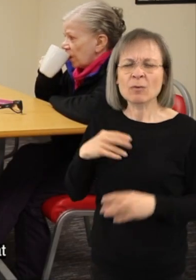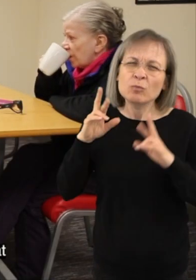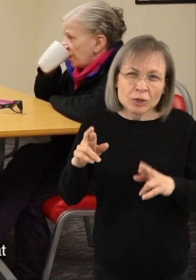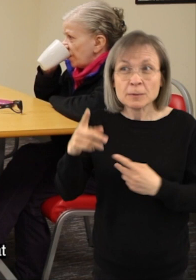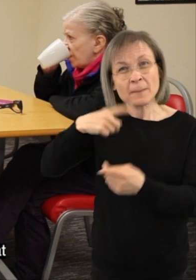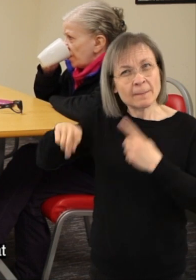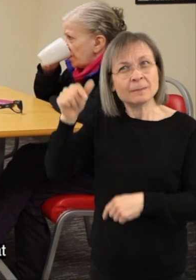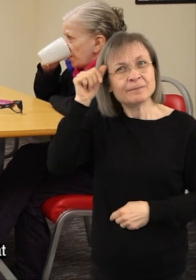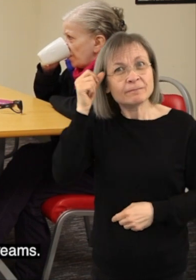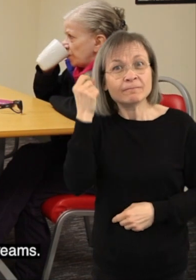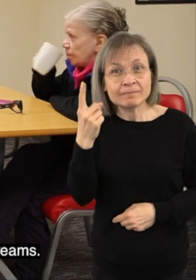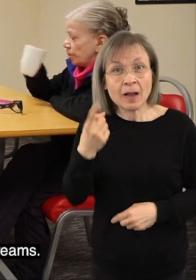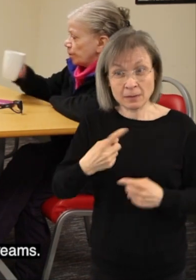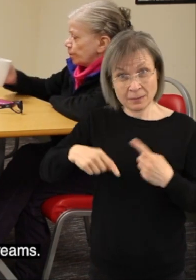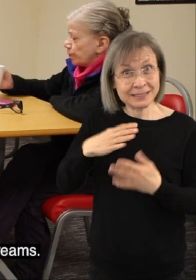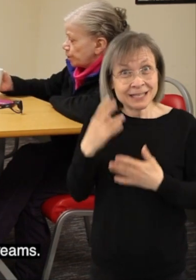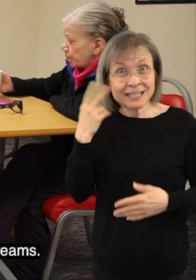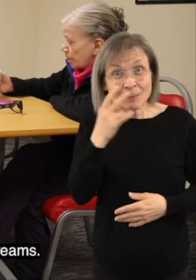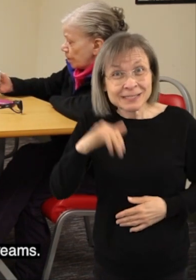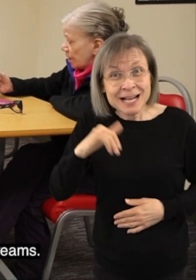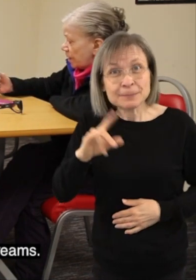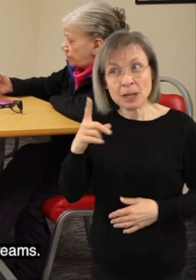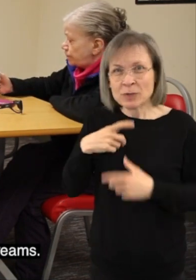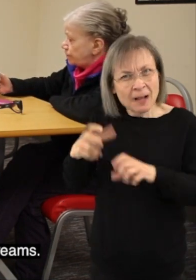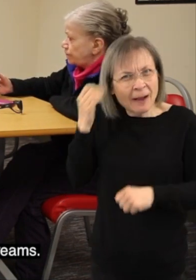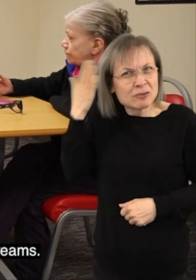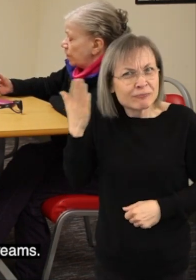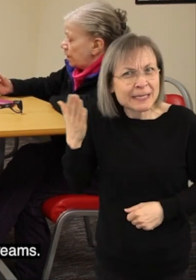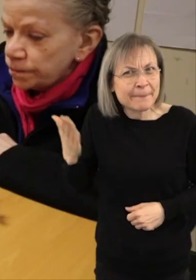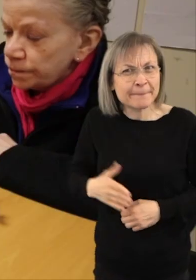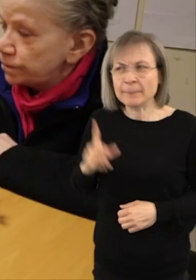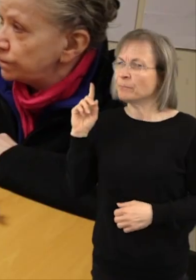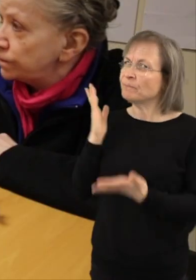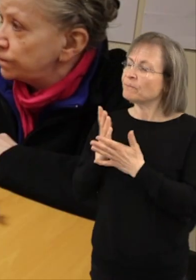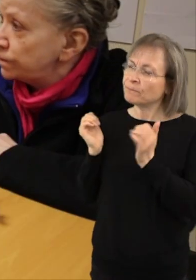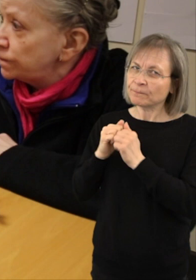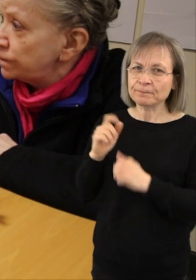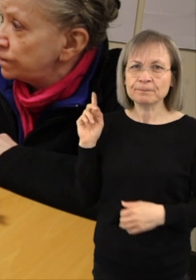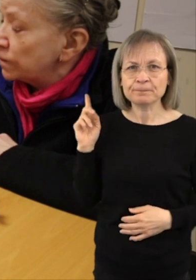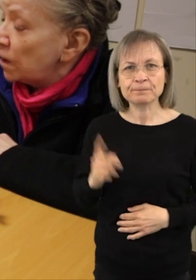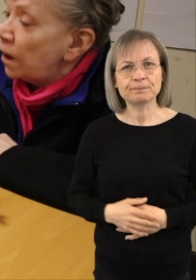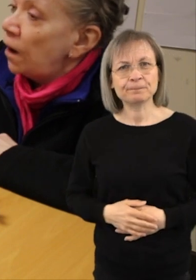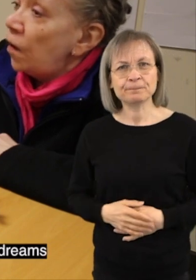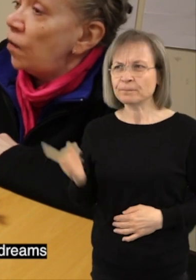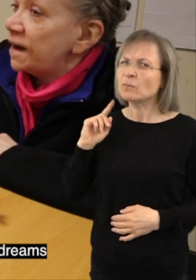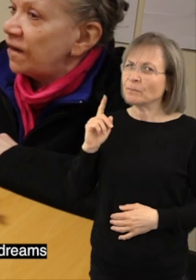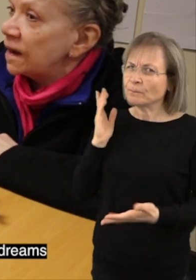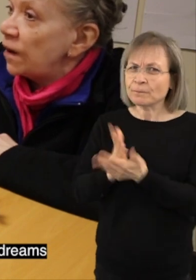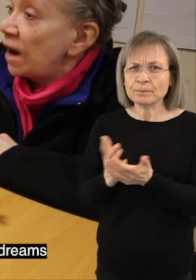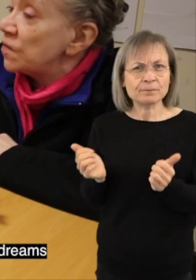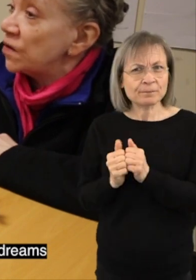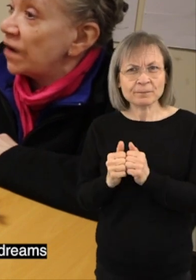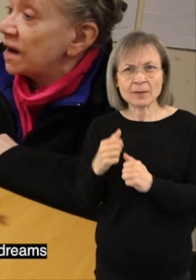wish that people would realise that even though we're DeafBlind, we still have dreams. I completely agree. Oh